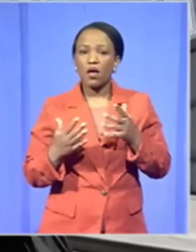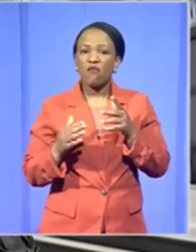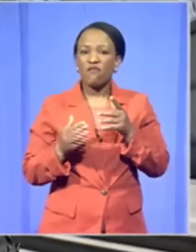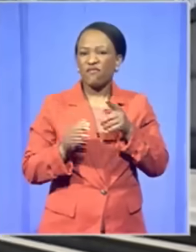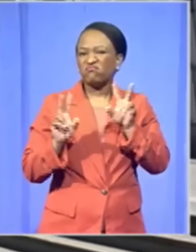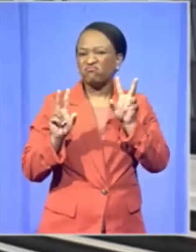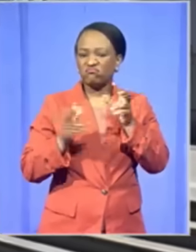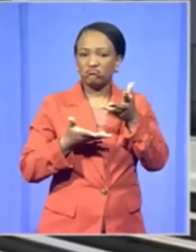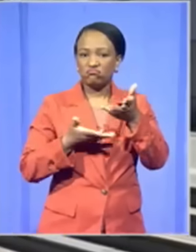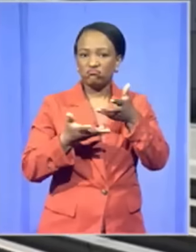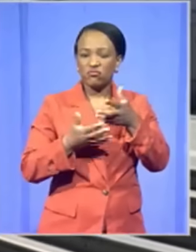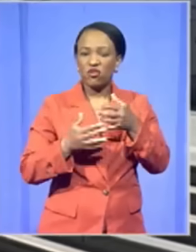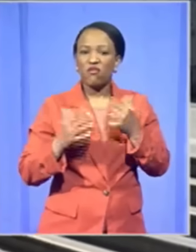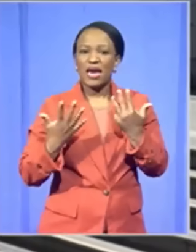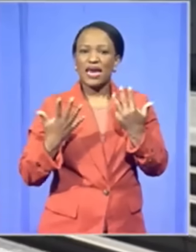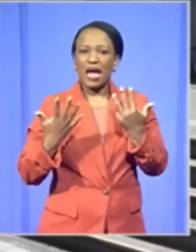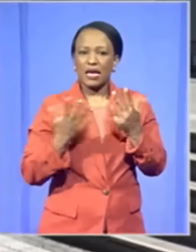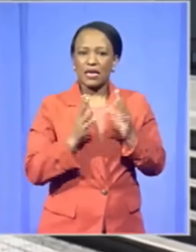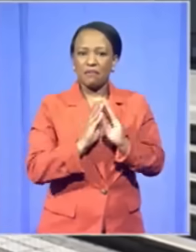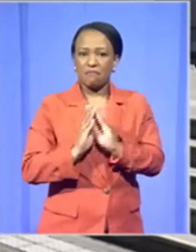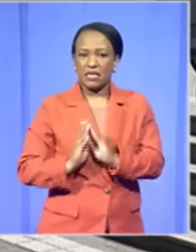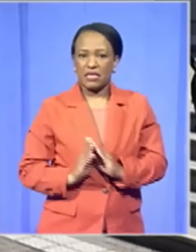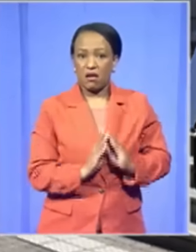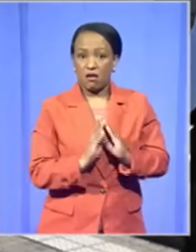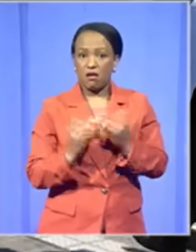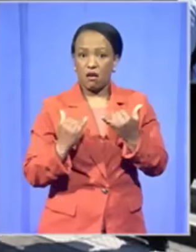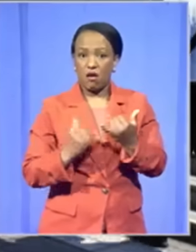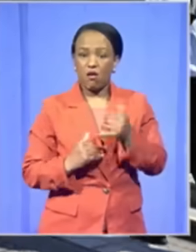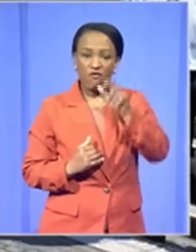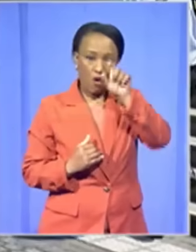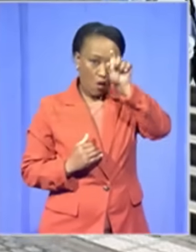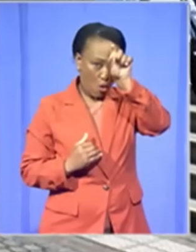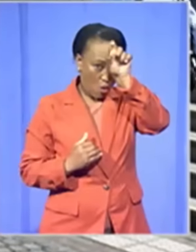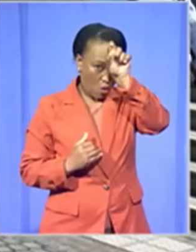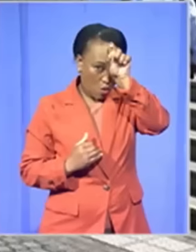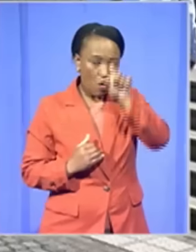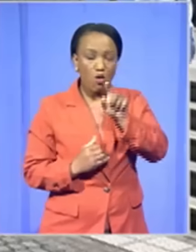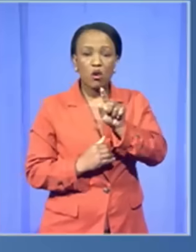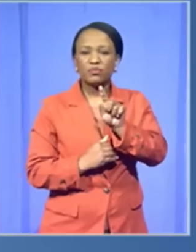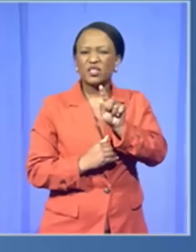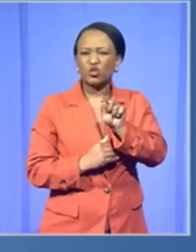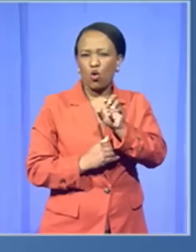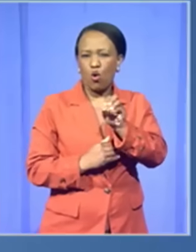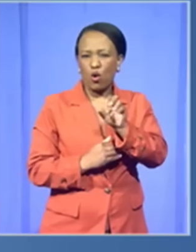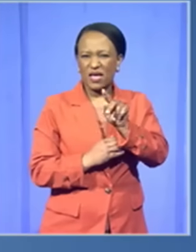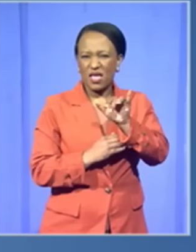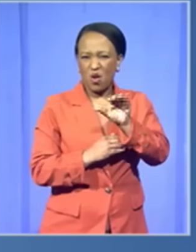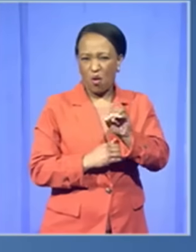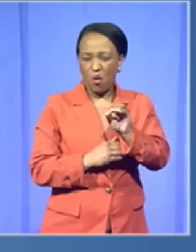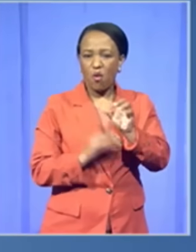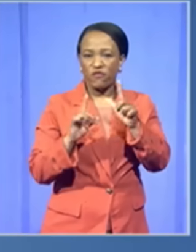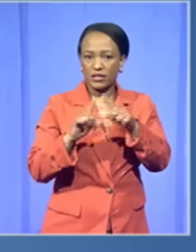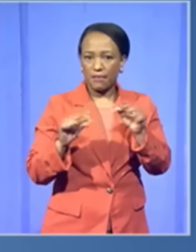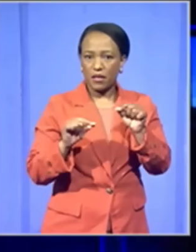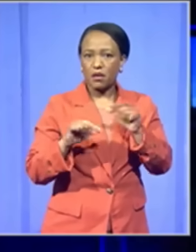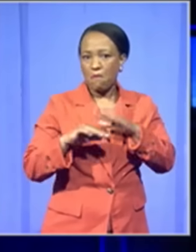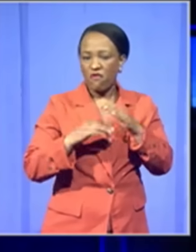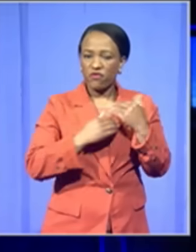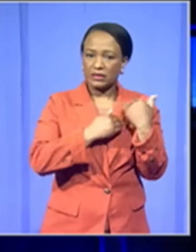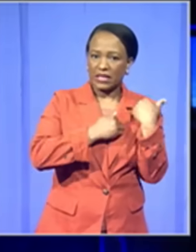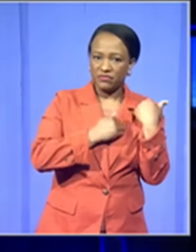borobong sa matjhaba se tshwaretsweng Tokyo ke ho ntlafatsa Afrika hammoho le maemo a kgotso le tshireletso lefatsheng.